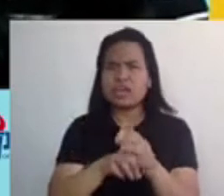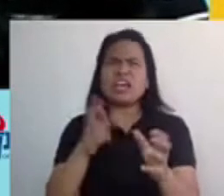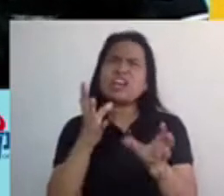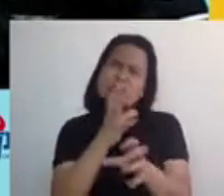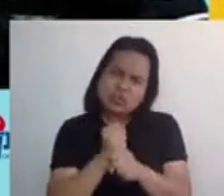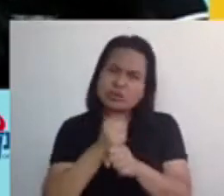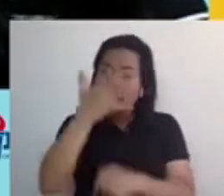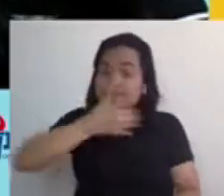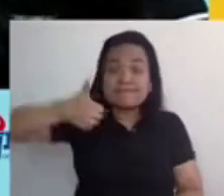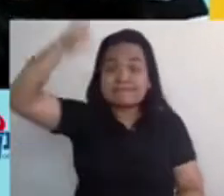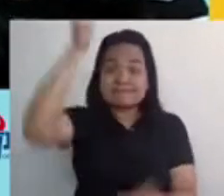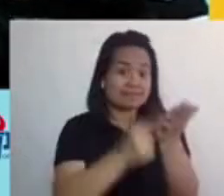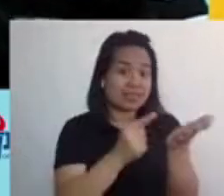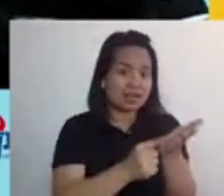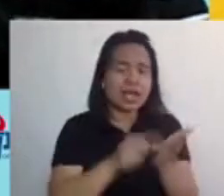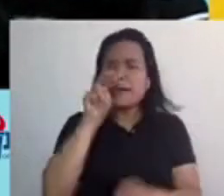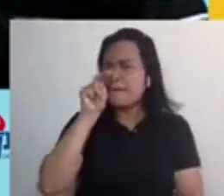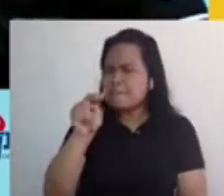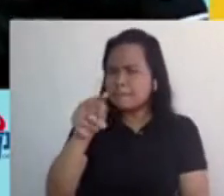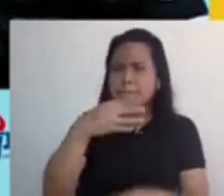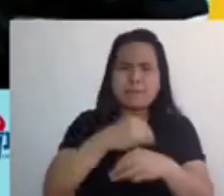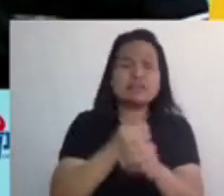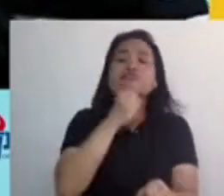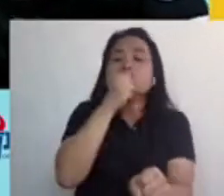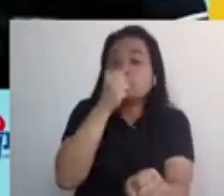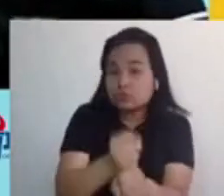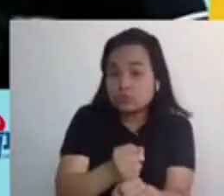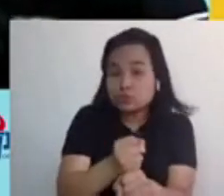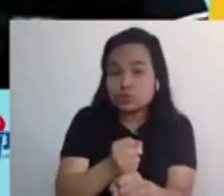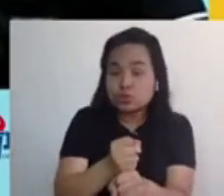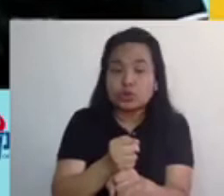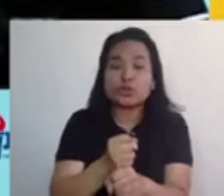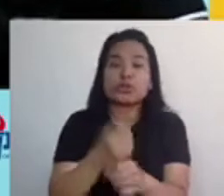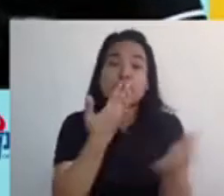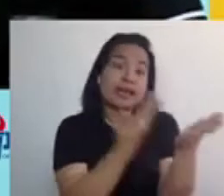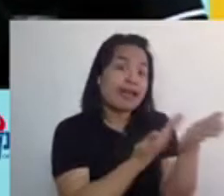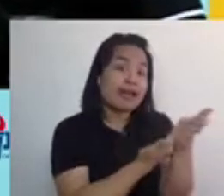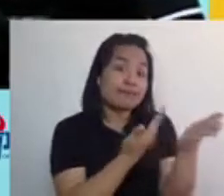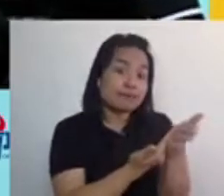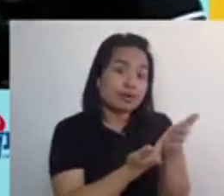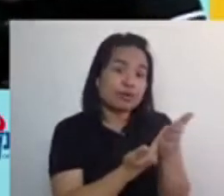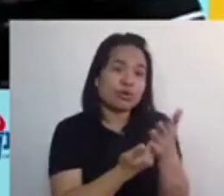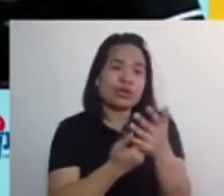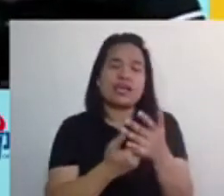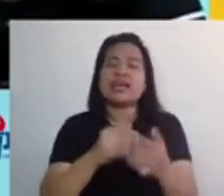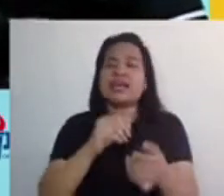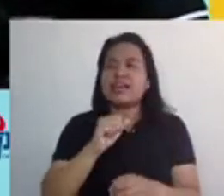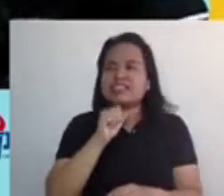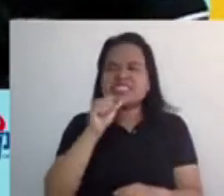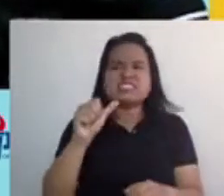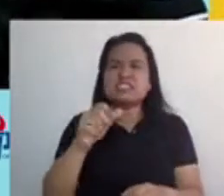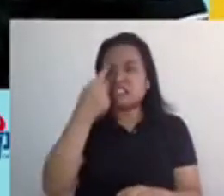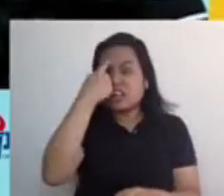make sure that the MOV or your engagement goes beyond the school or the community learning center. If